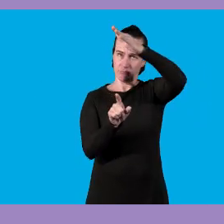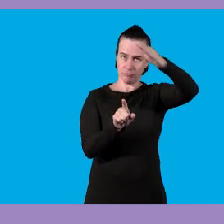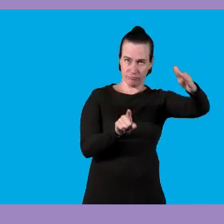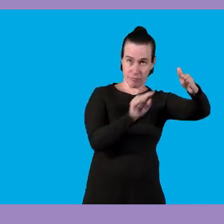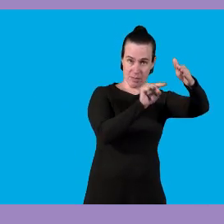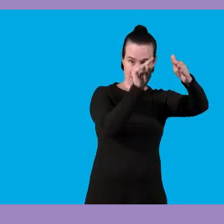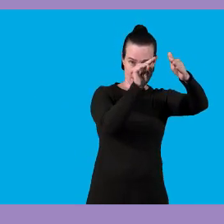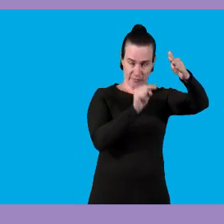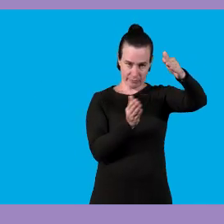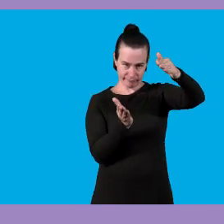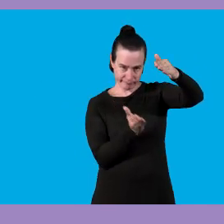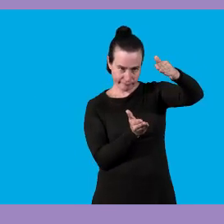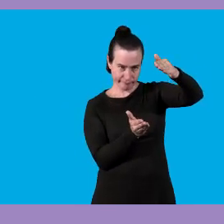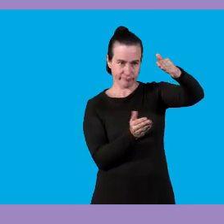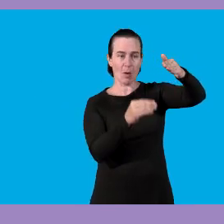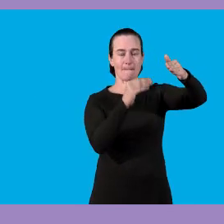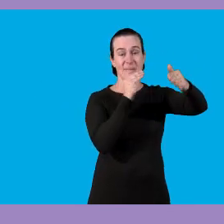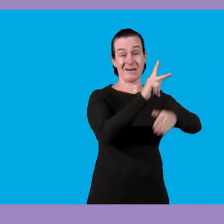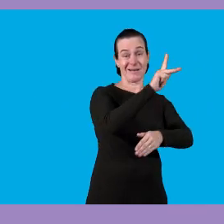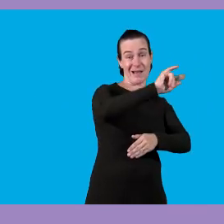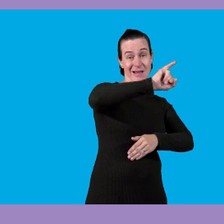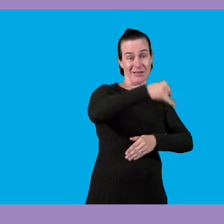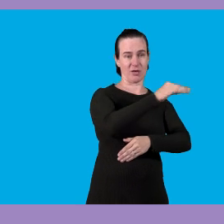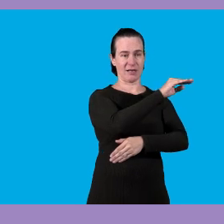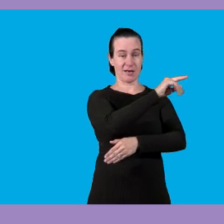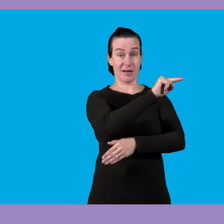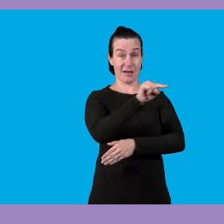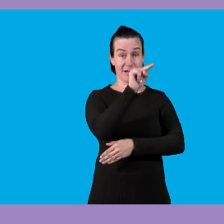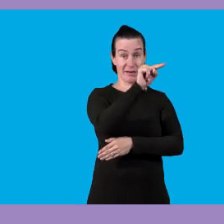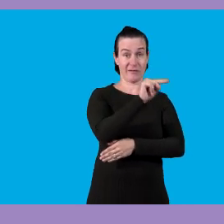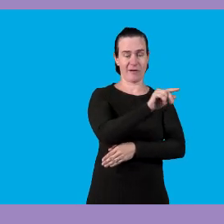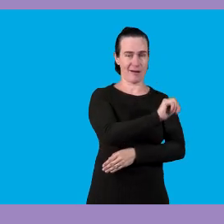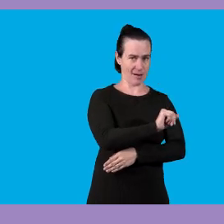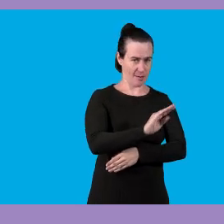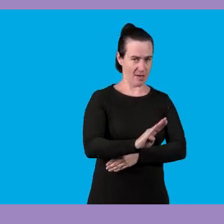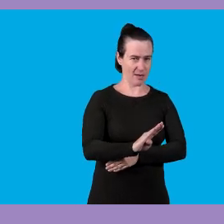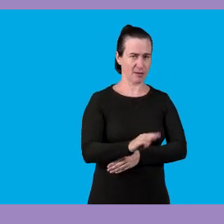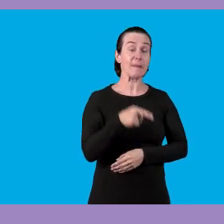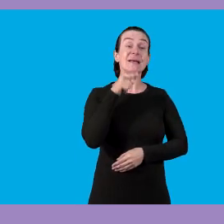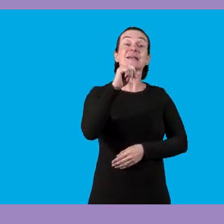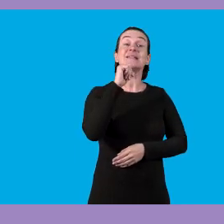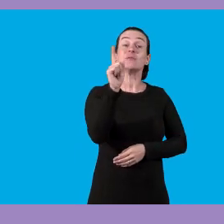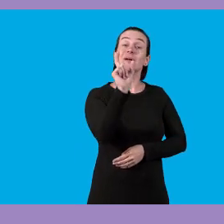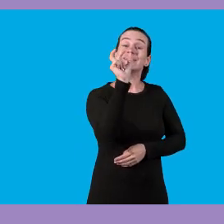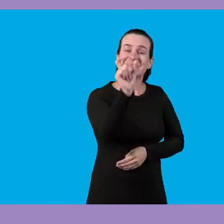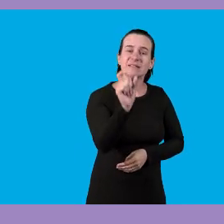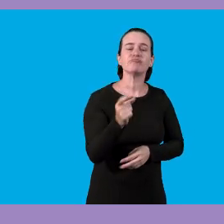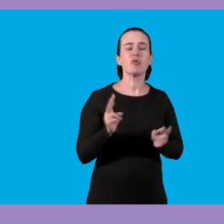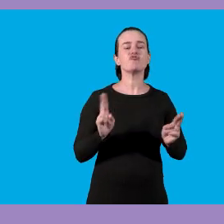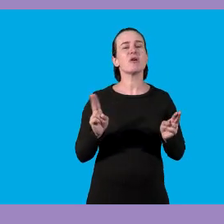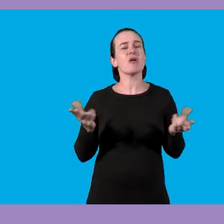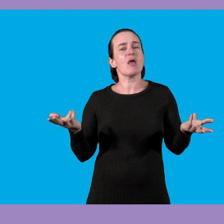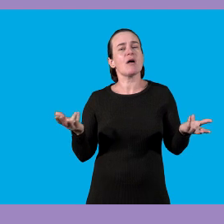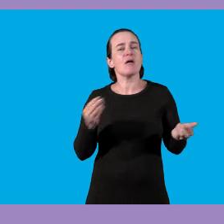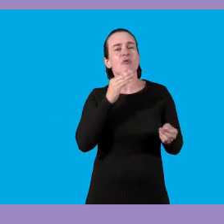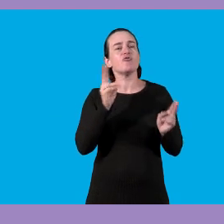answer would be X divided by Y. If we divided JN, because it's a regular pentagon, it